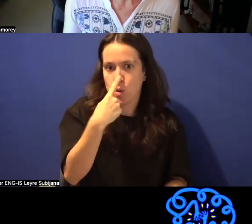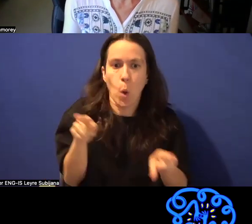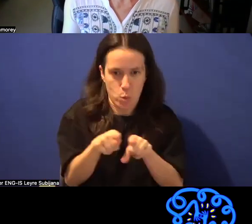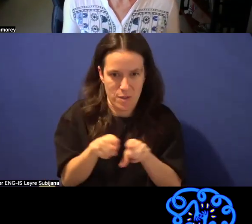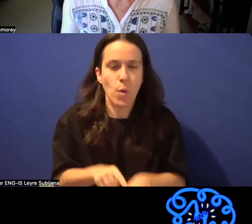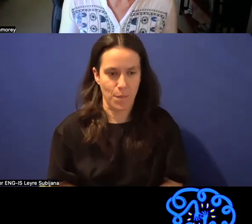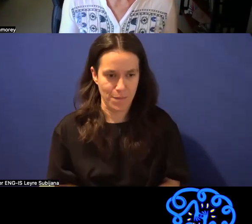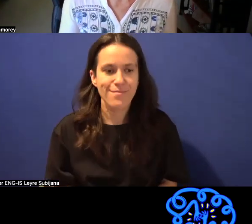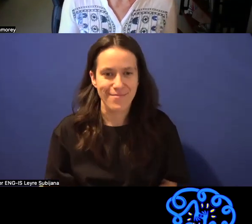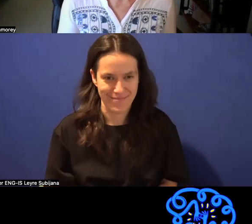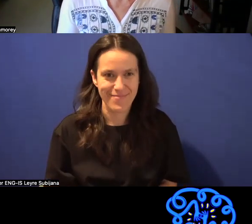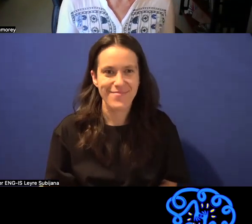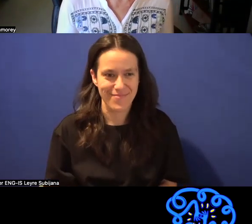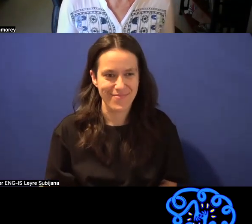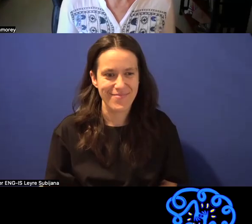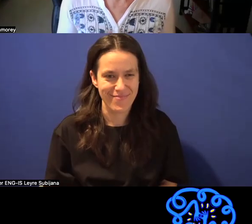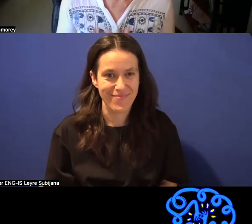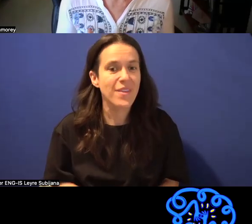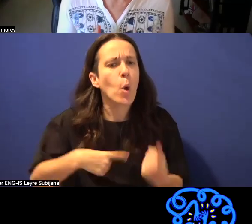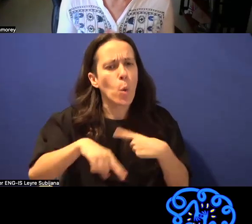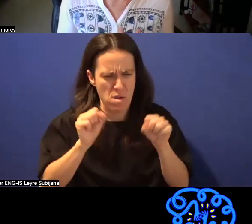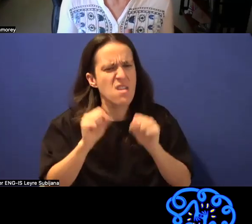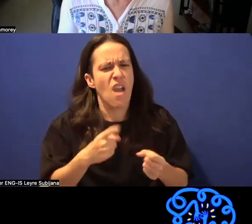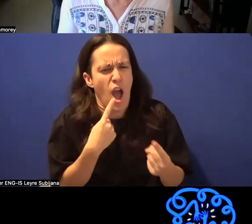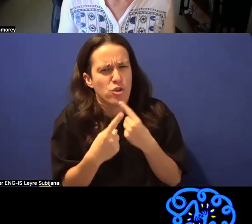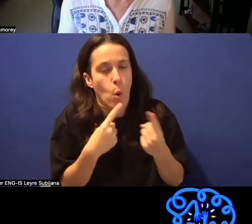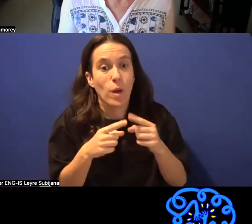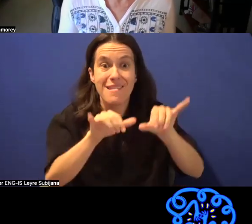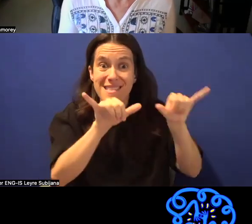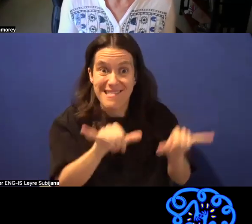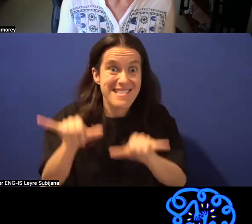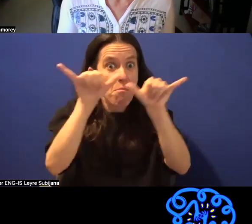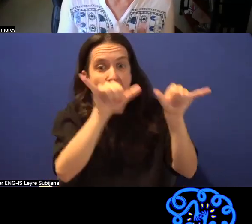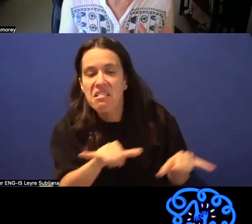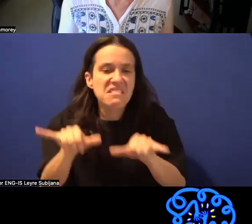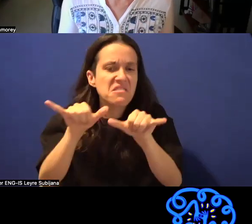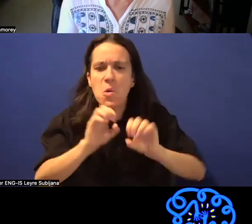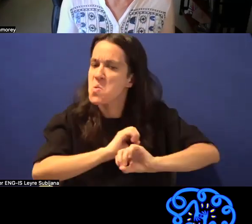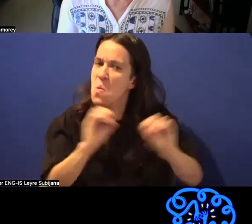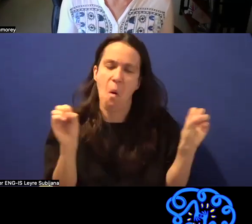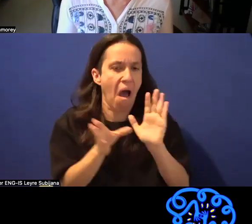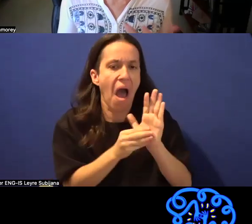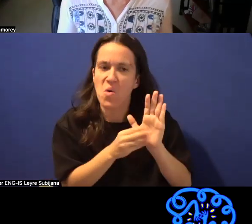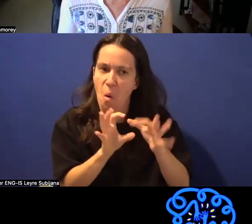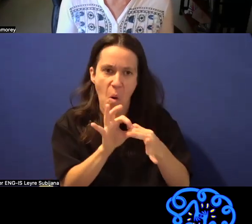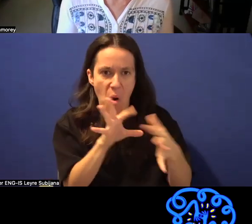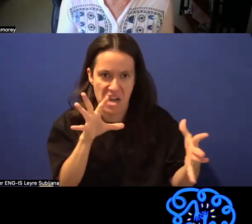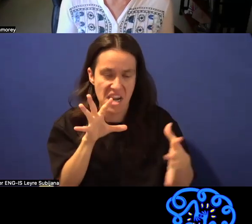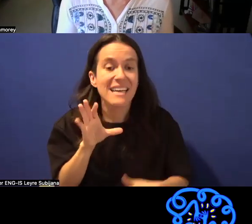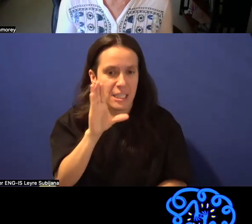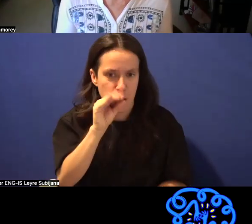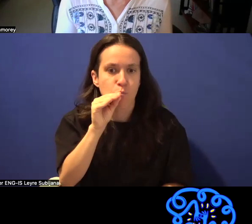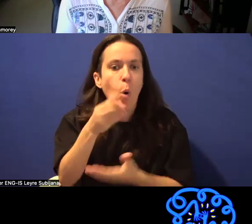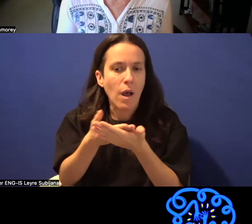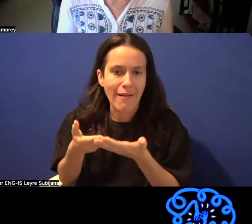We can also talk about systematicity that's not iconic. So in spoken languages, this might be something like